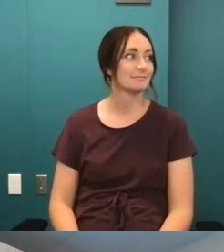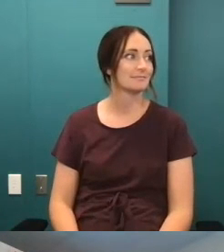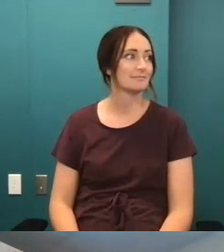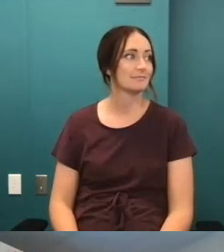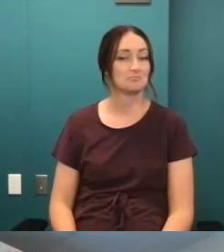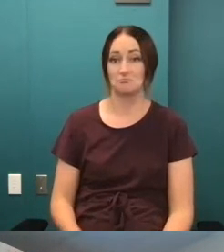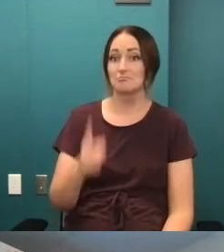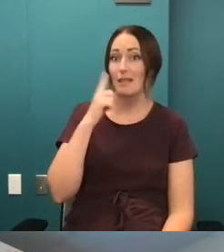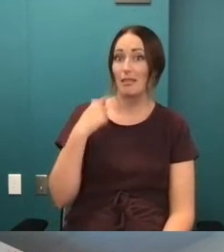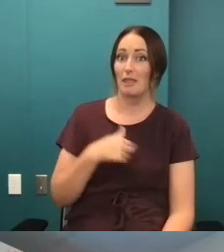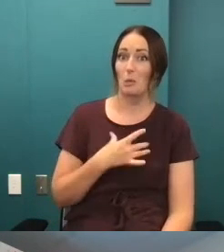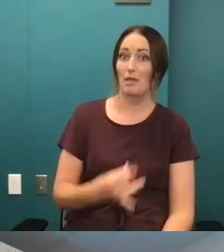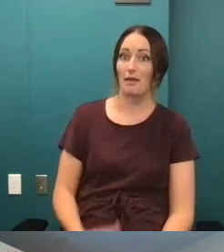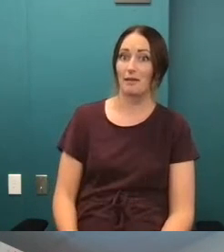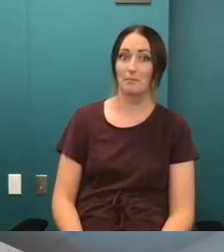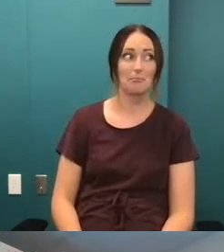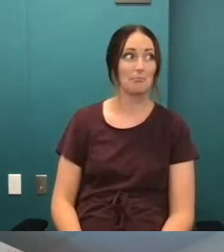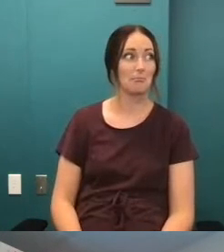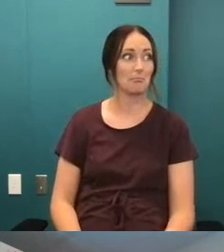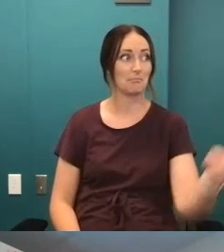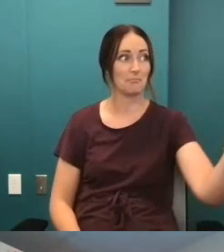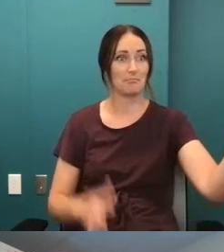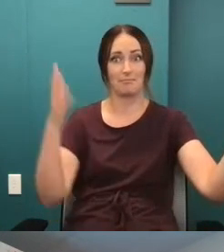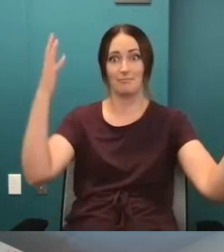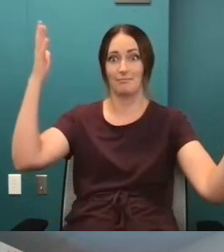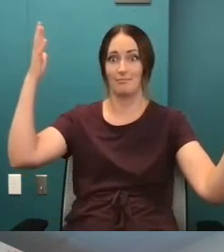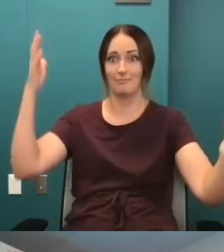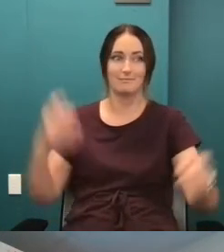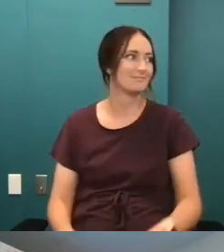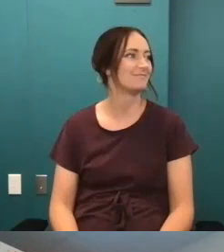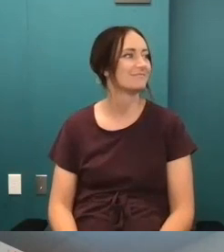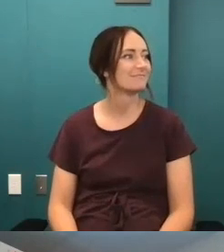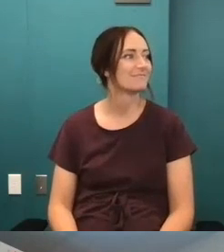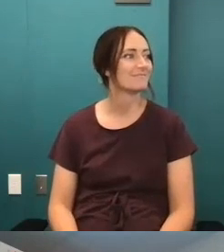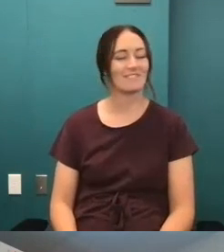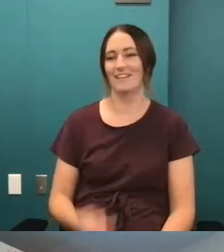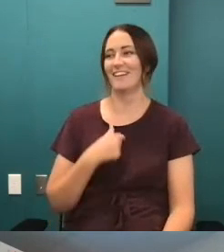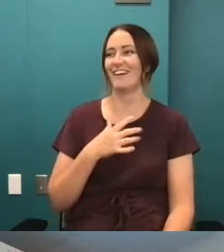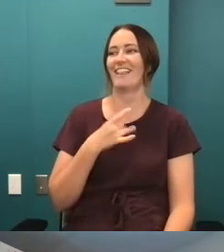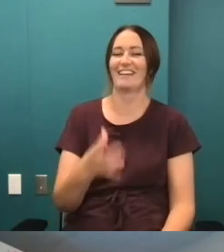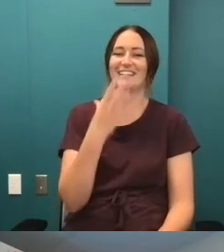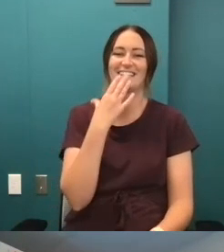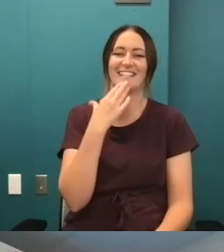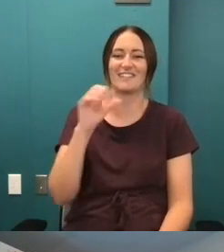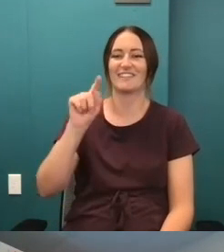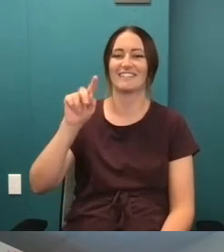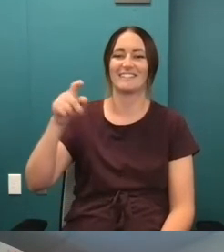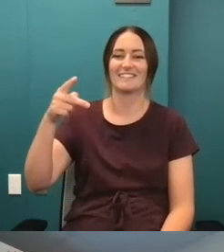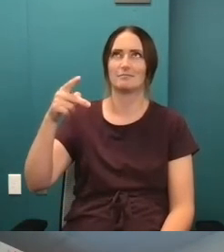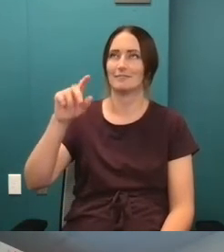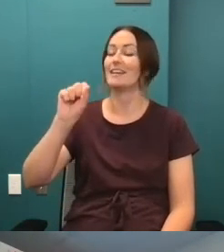I think we like it. Mikey likes it. Thank you, Stephanie. You are welcome.